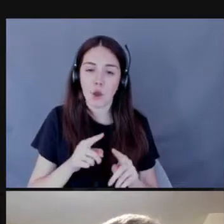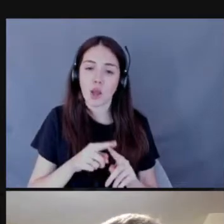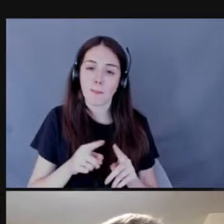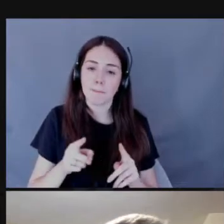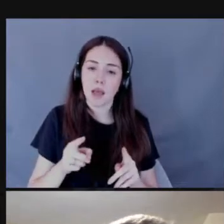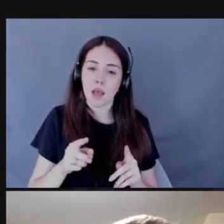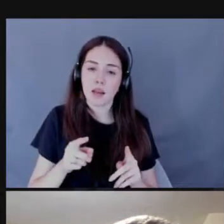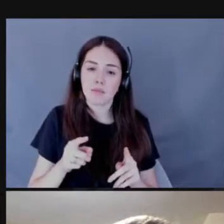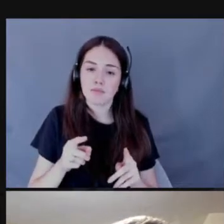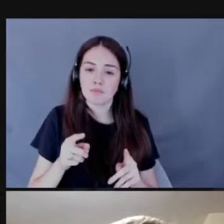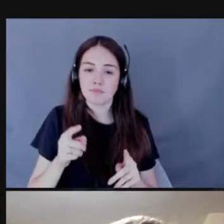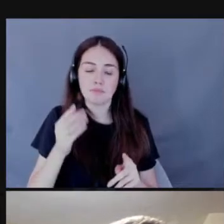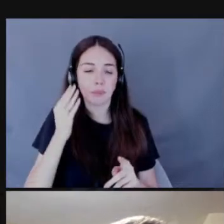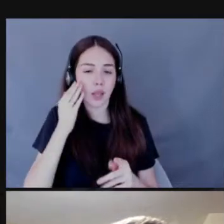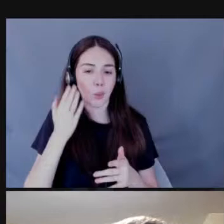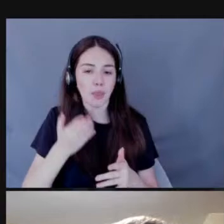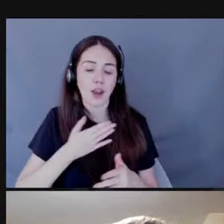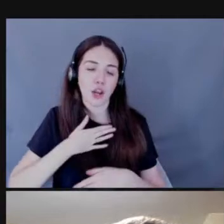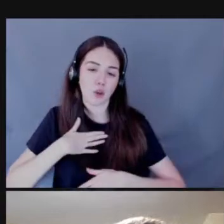I really appreciated